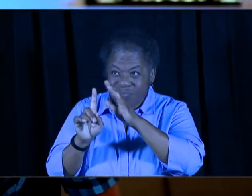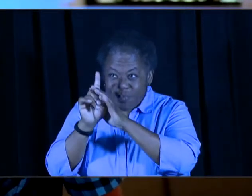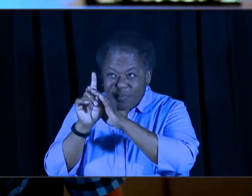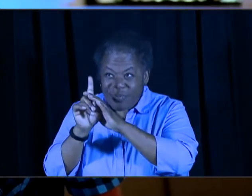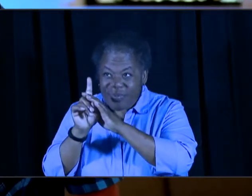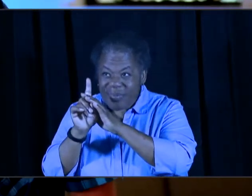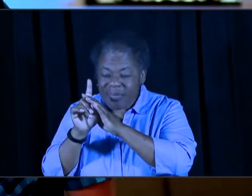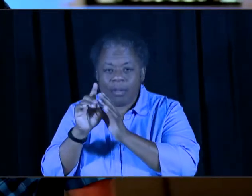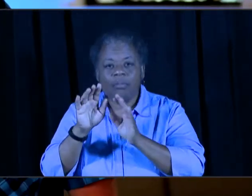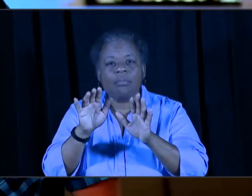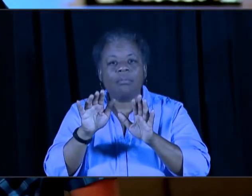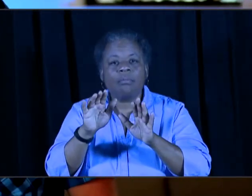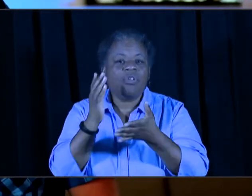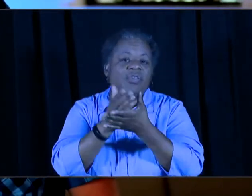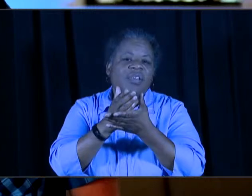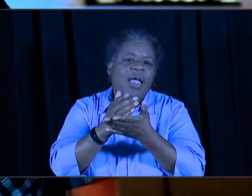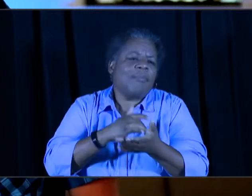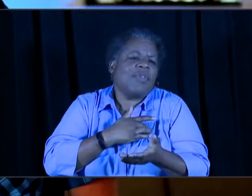stop feeling resentful.